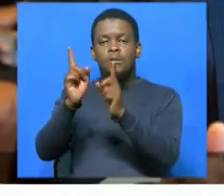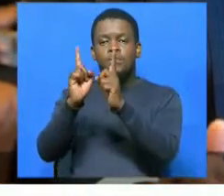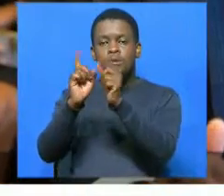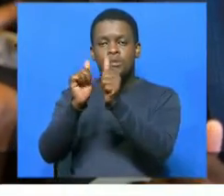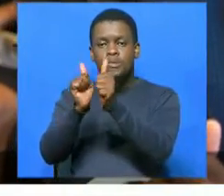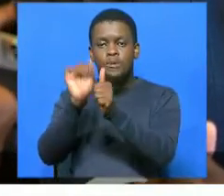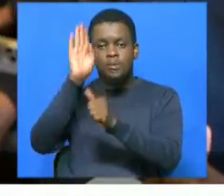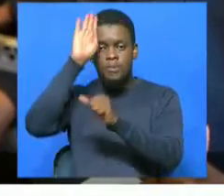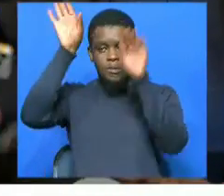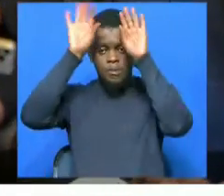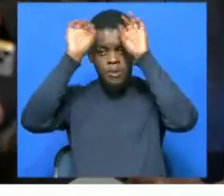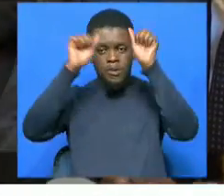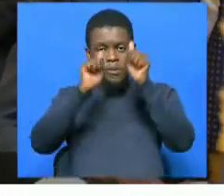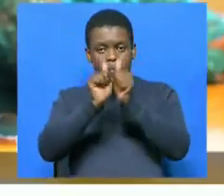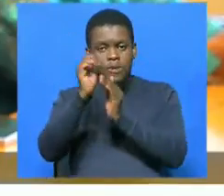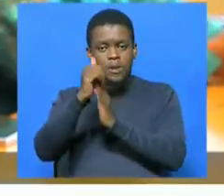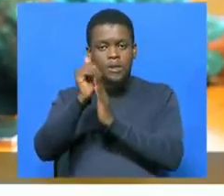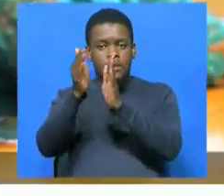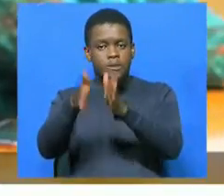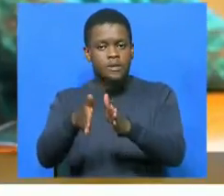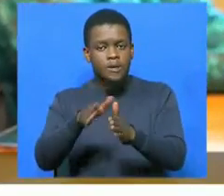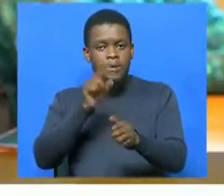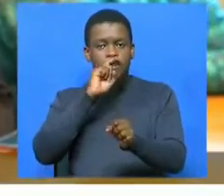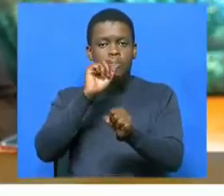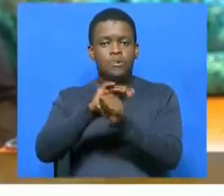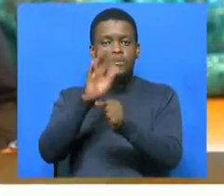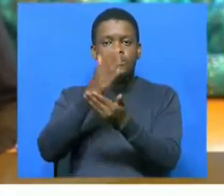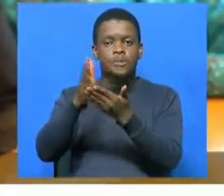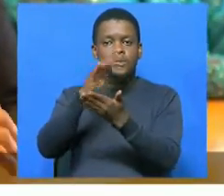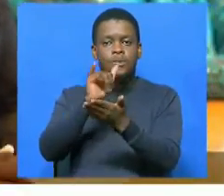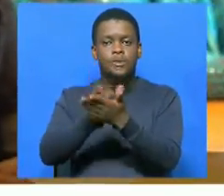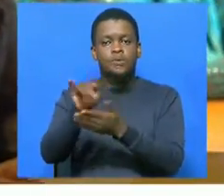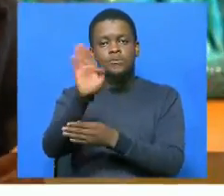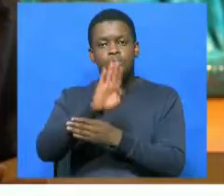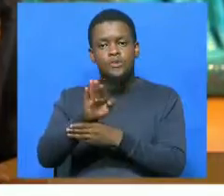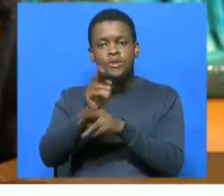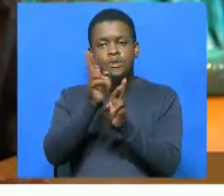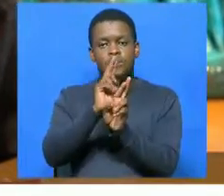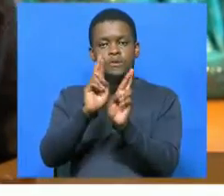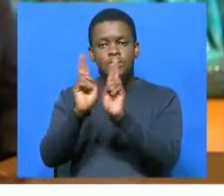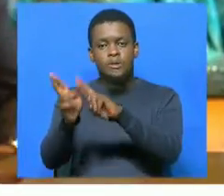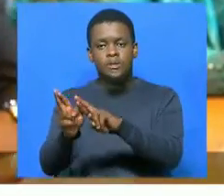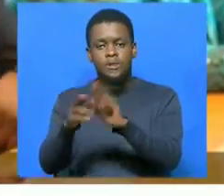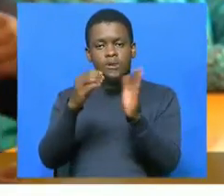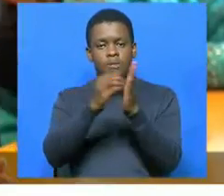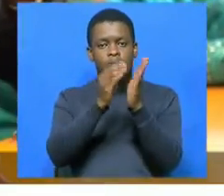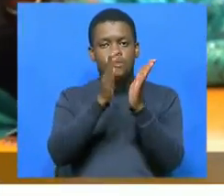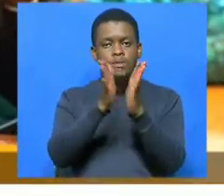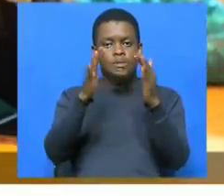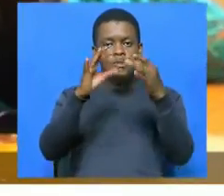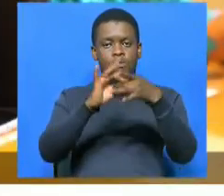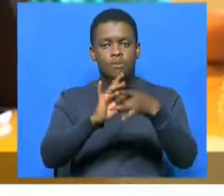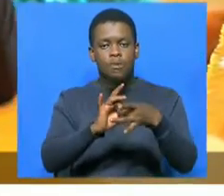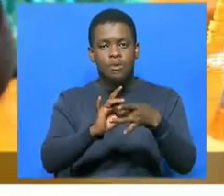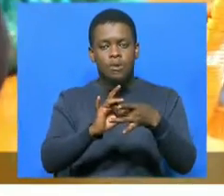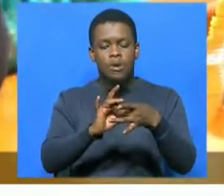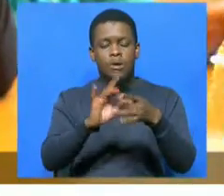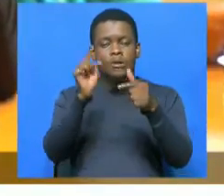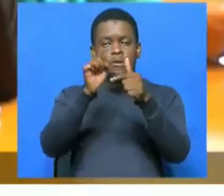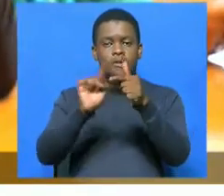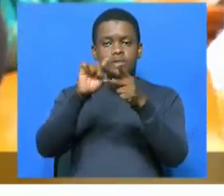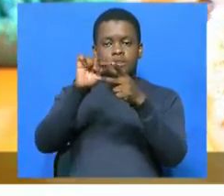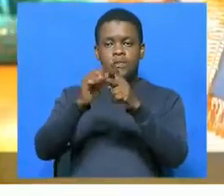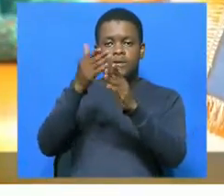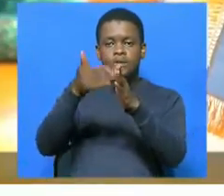Boko and his delegation, who assured them that Botswana is open to investment and ready to engage. Established by